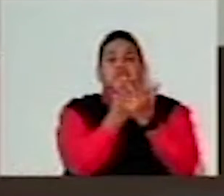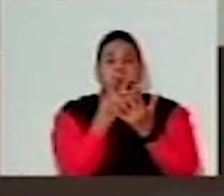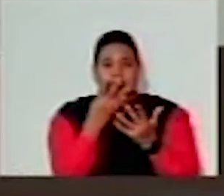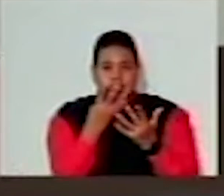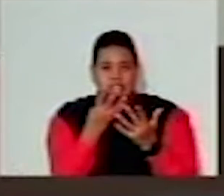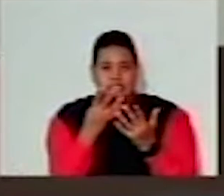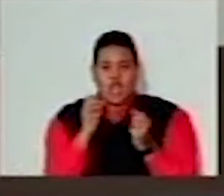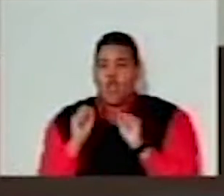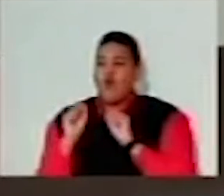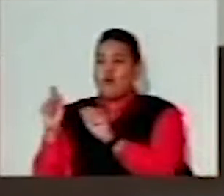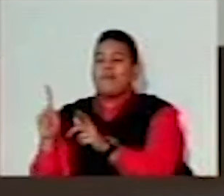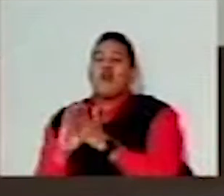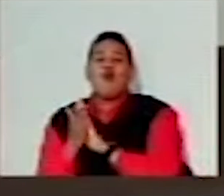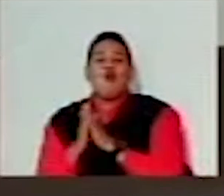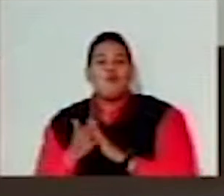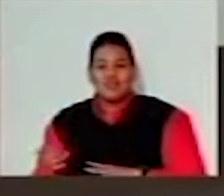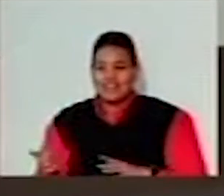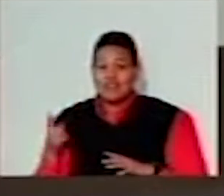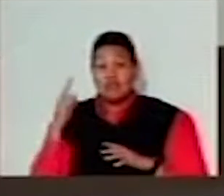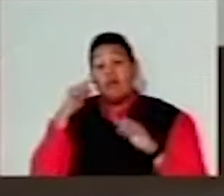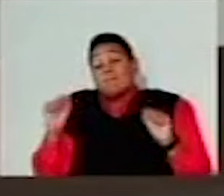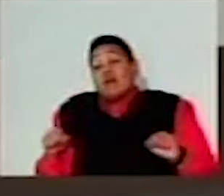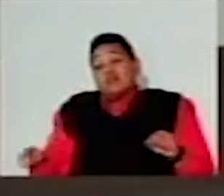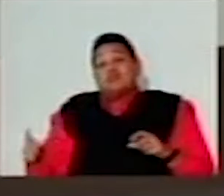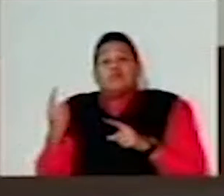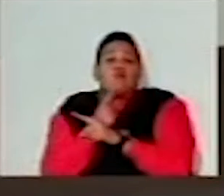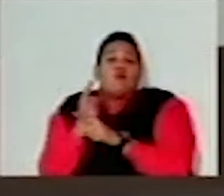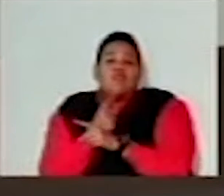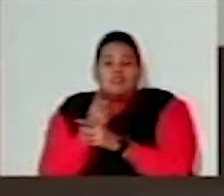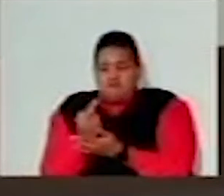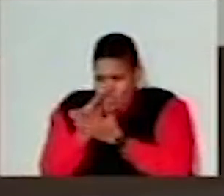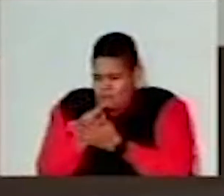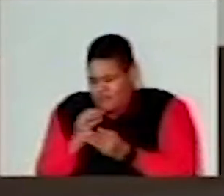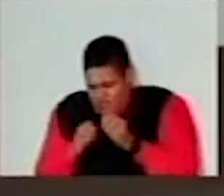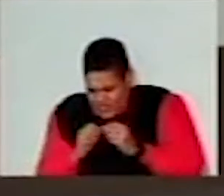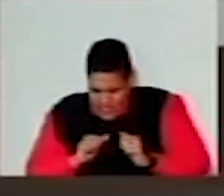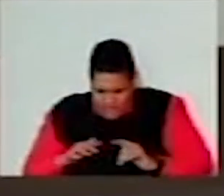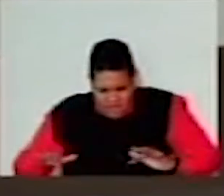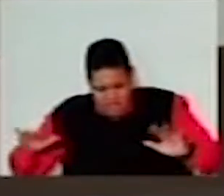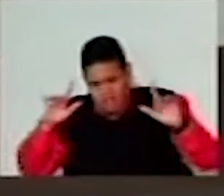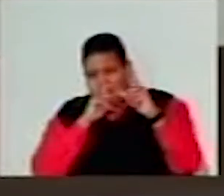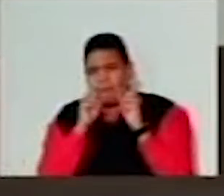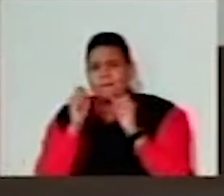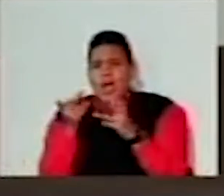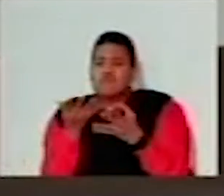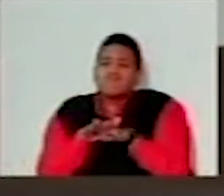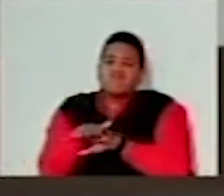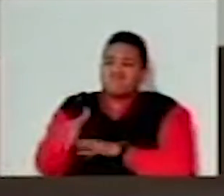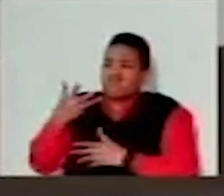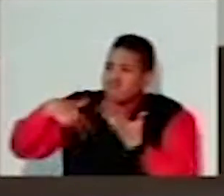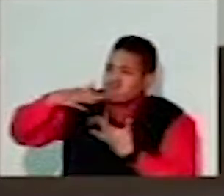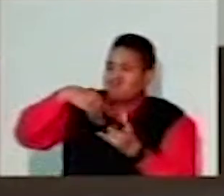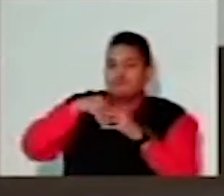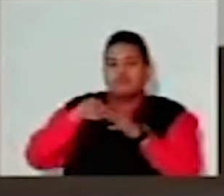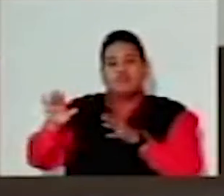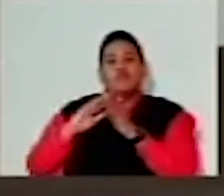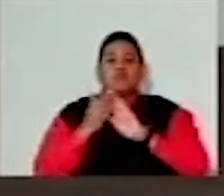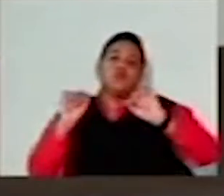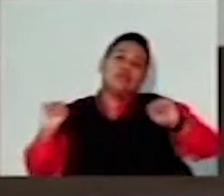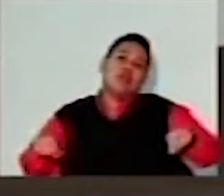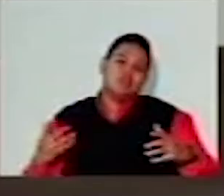back to the community and hopefully properly rehabilitated and re-engage back in his